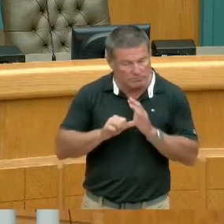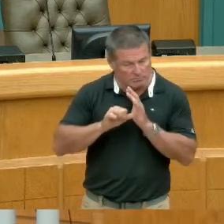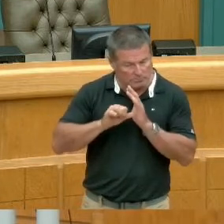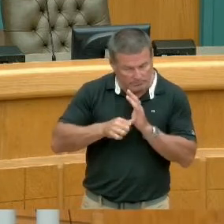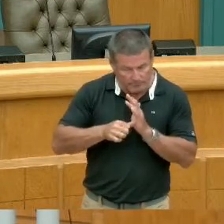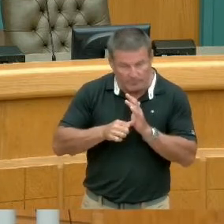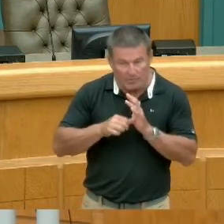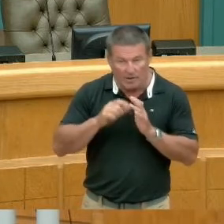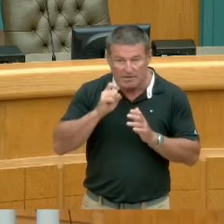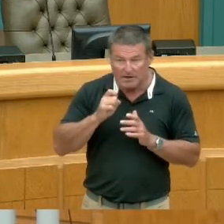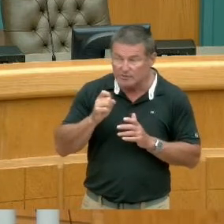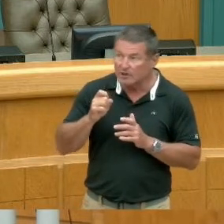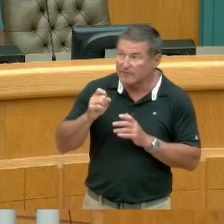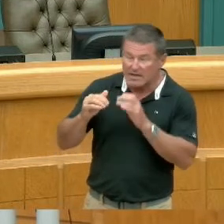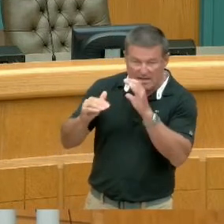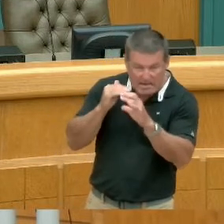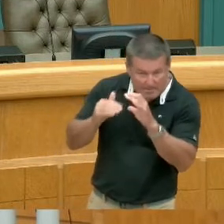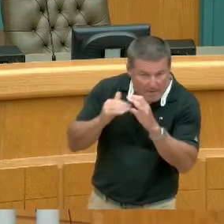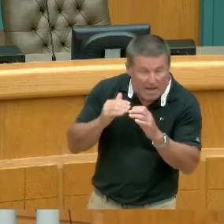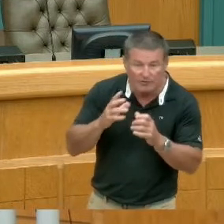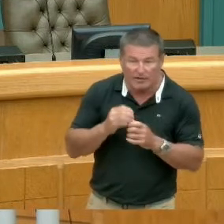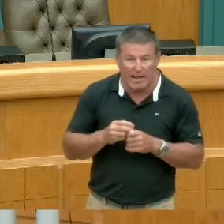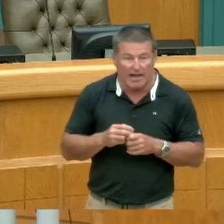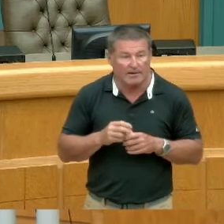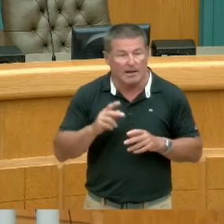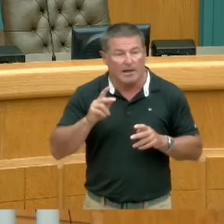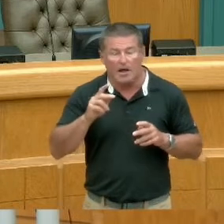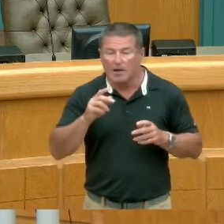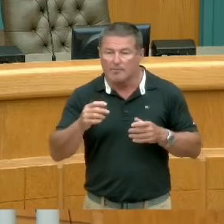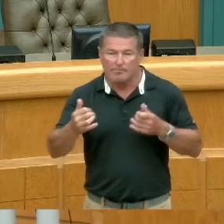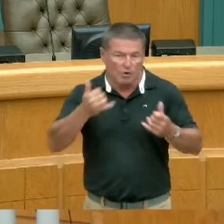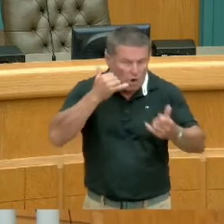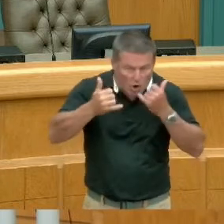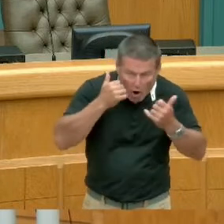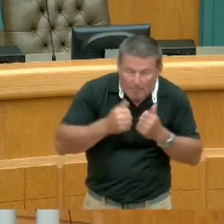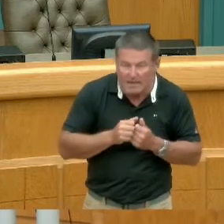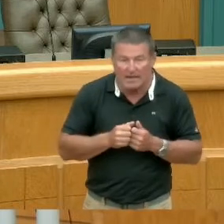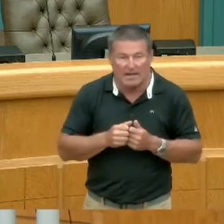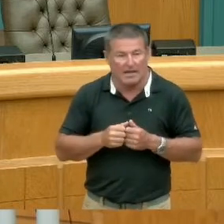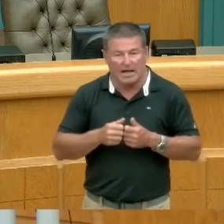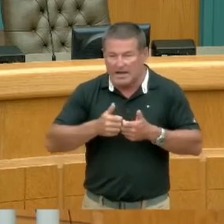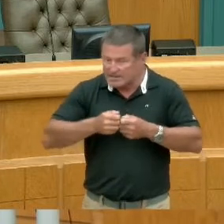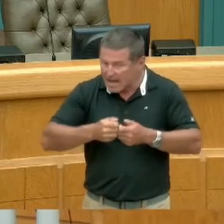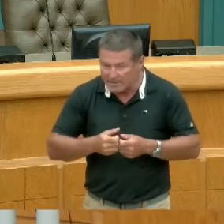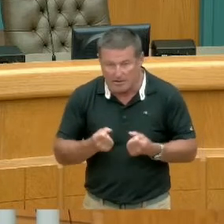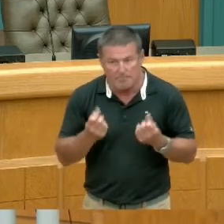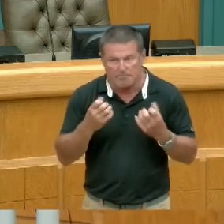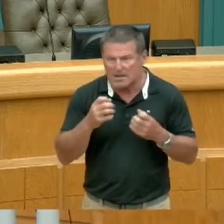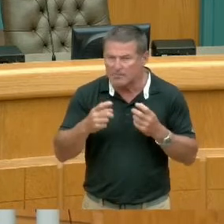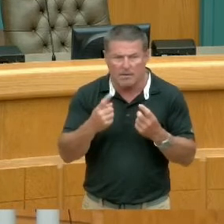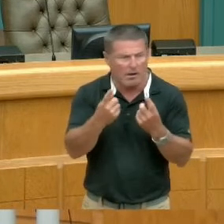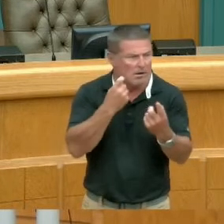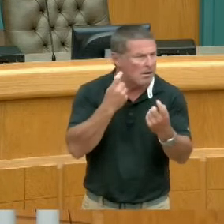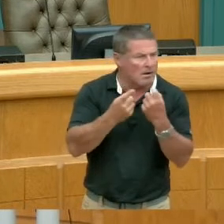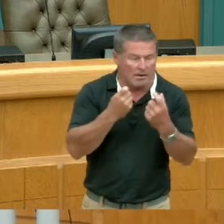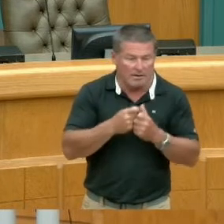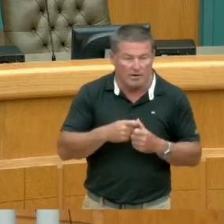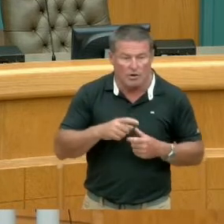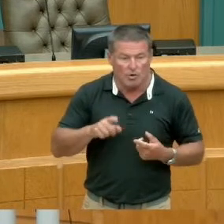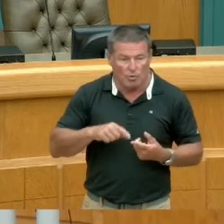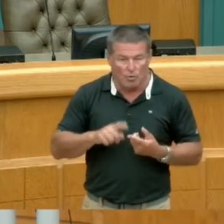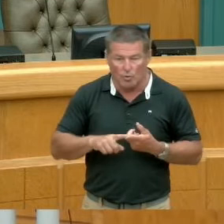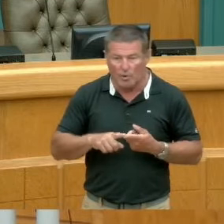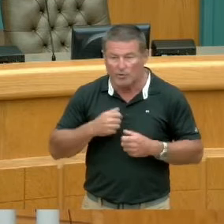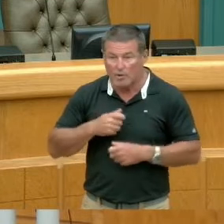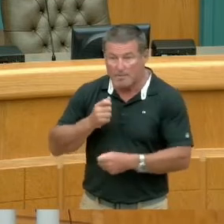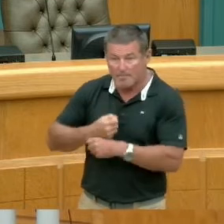on the emails and the volume of texts and calls that I received today. There's just always so many questions every time we pivot